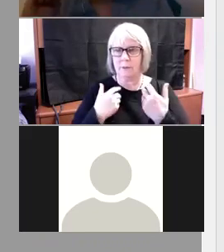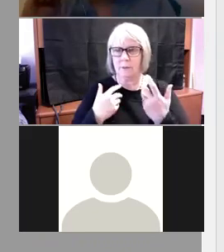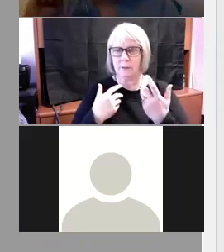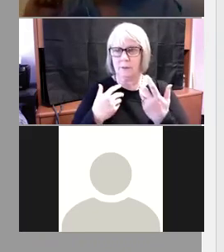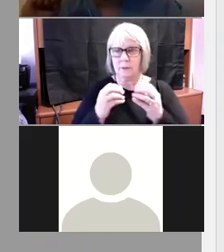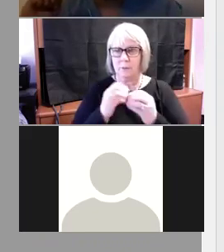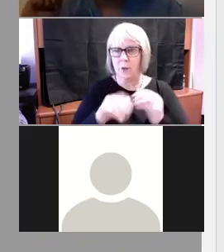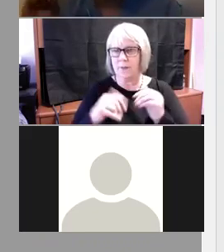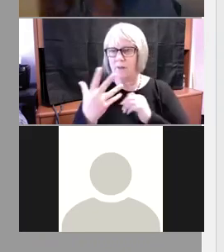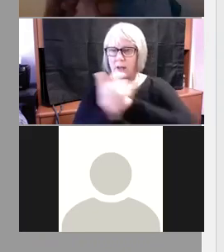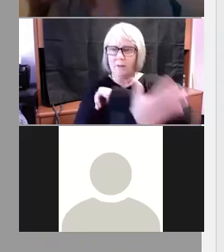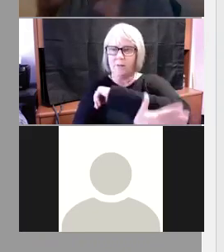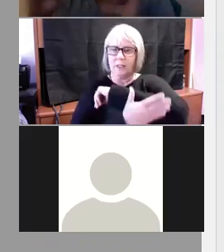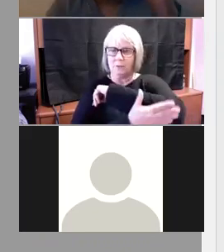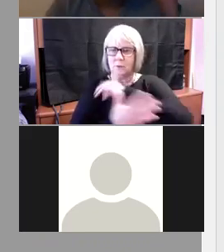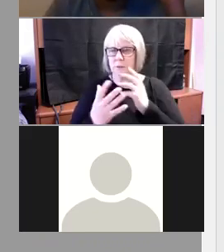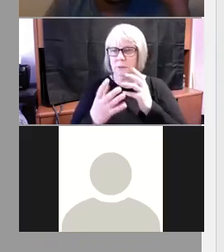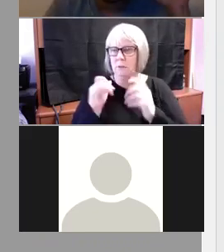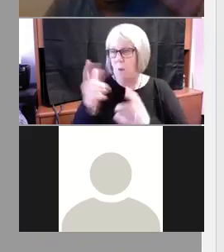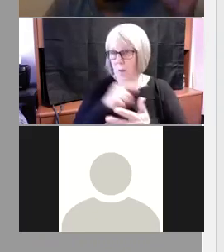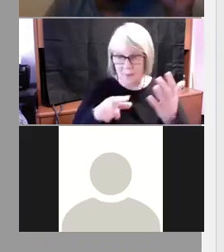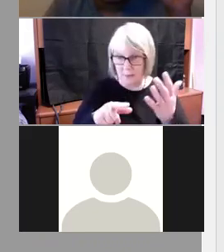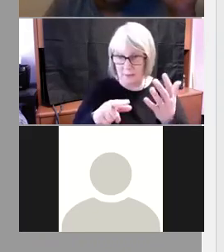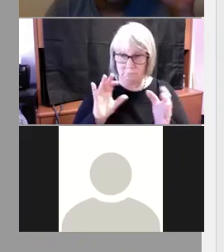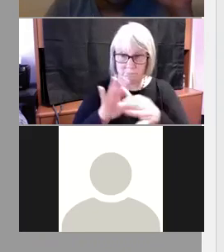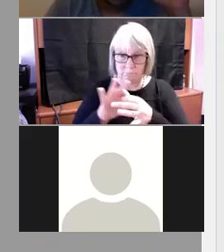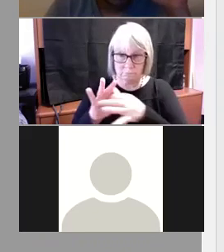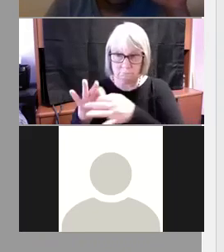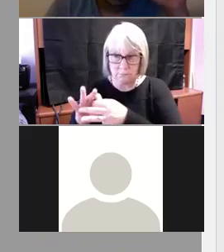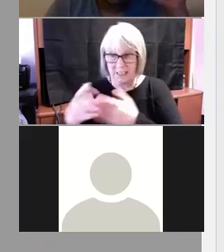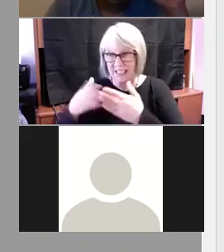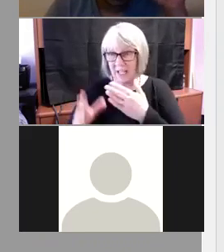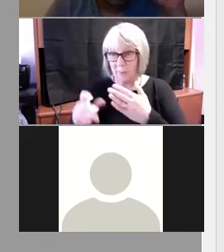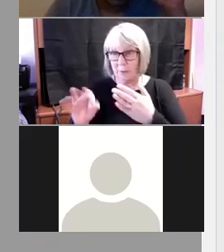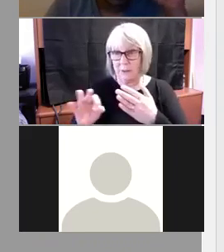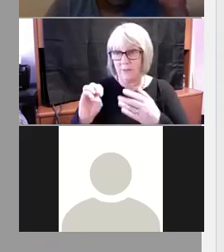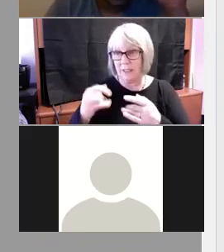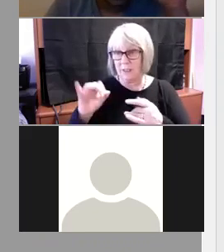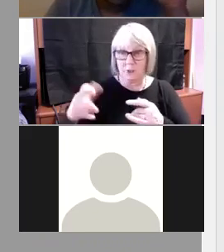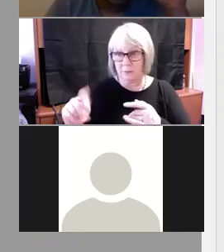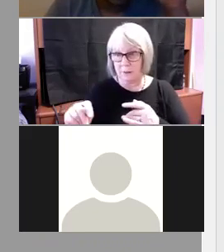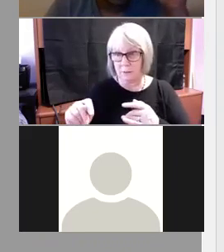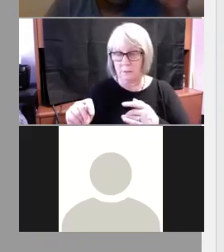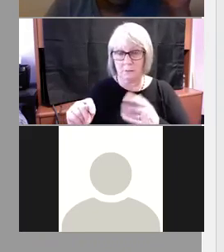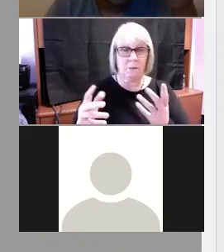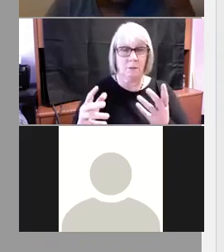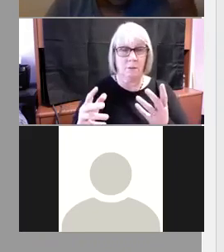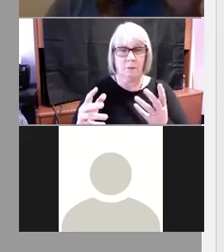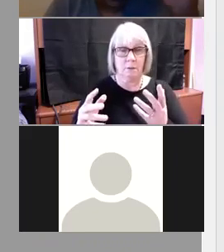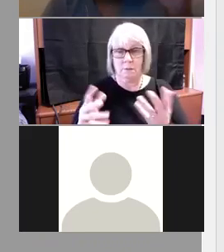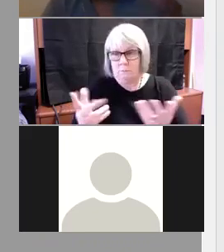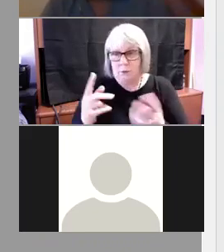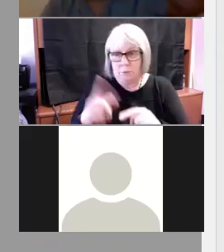than 5 countries, all of them connect neighbors of each other. If you have a border, you can draw a straight line to that other